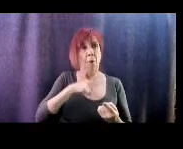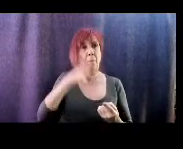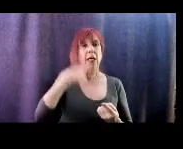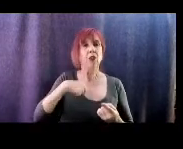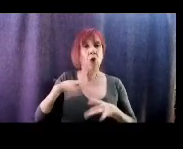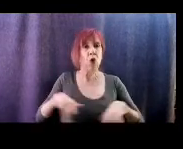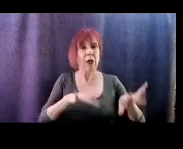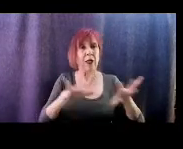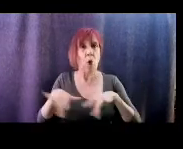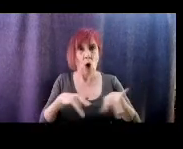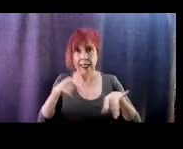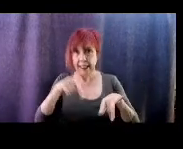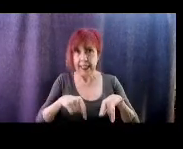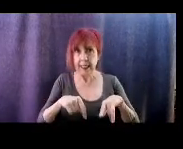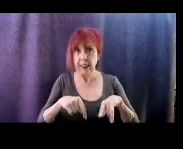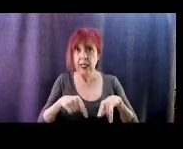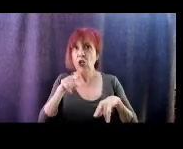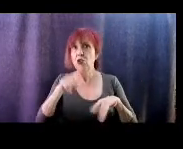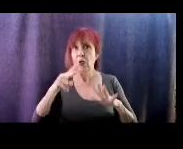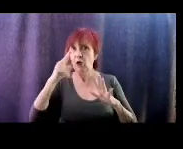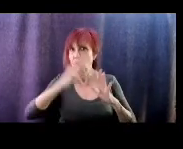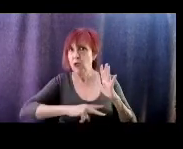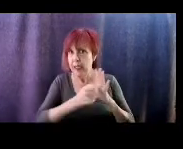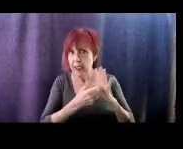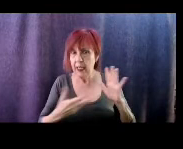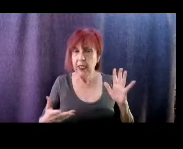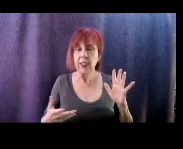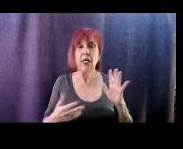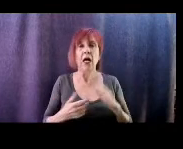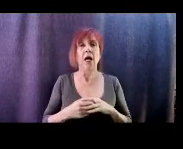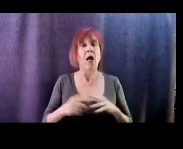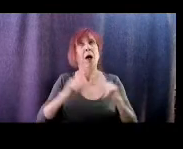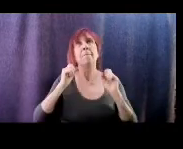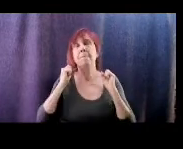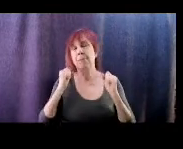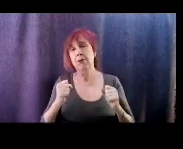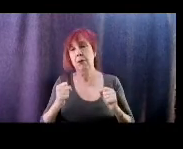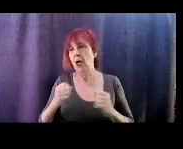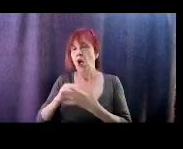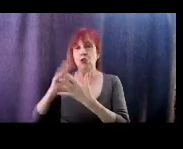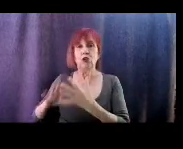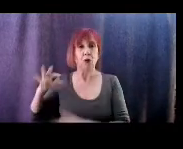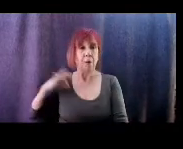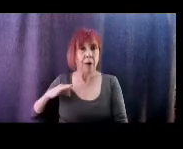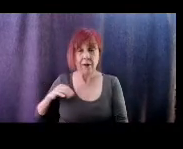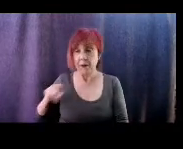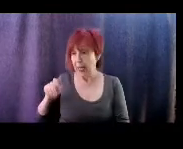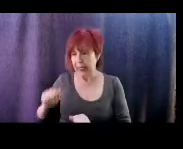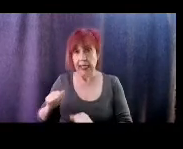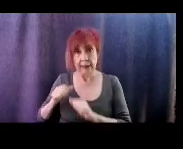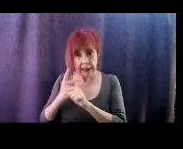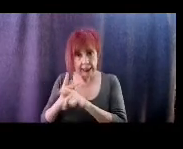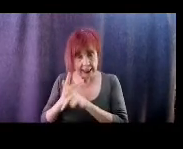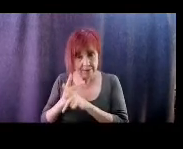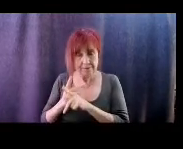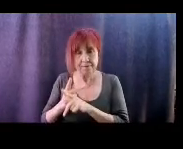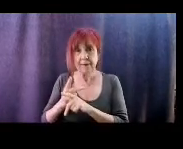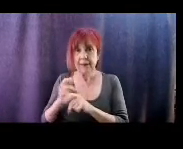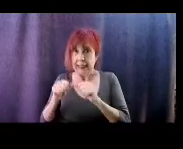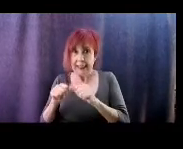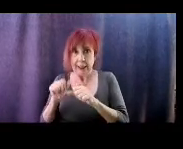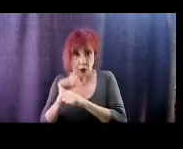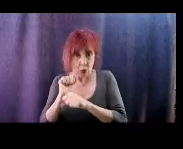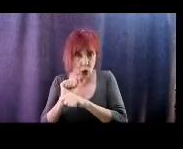can look through it at your leisure, but there's definite benefits, the student benefits, because they get to keep working with the teacher